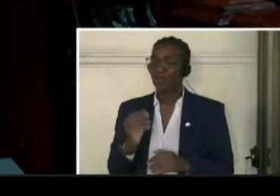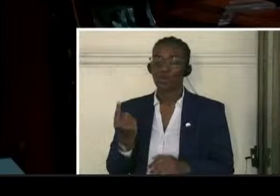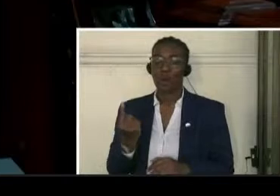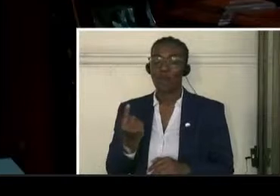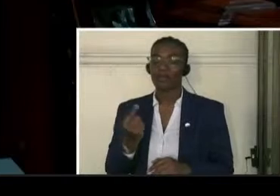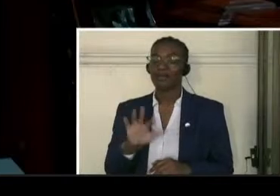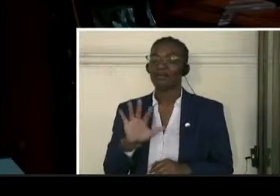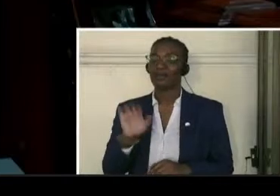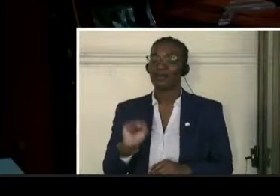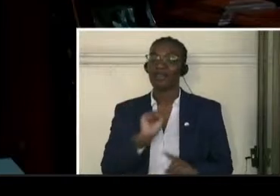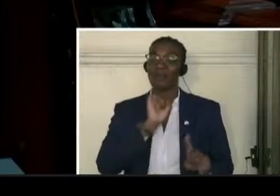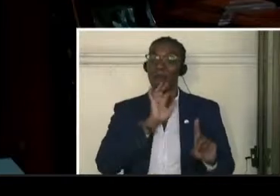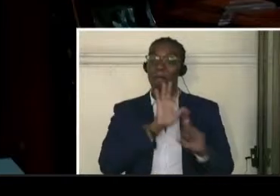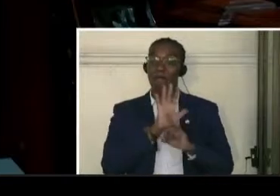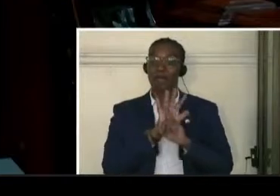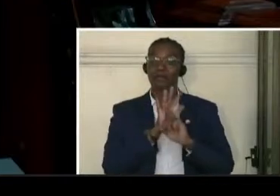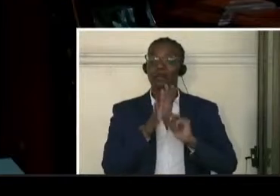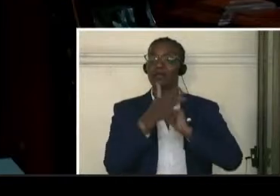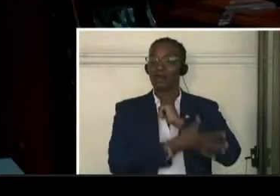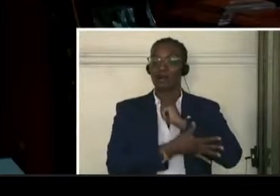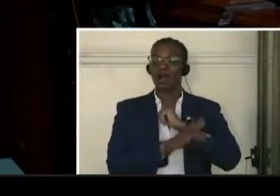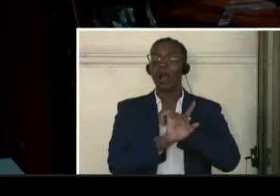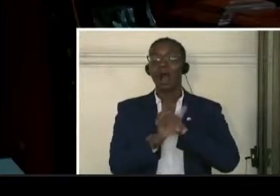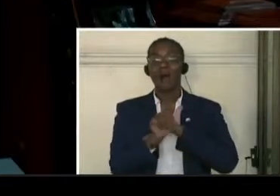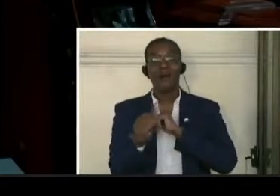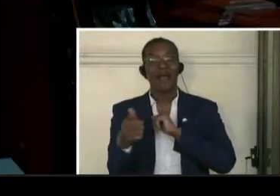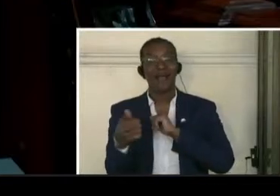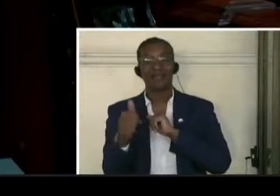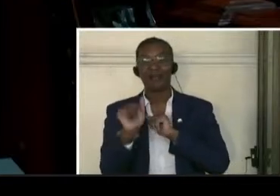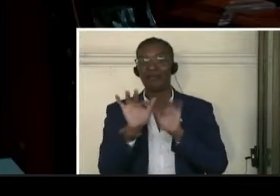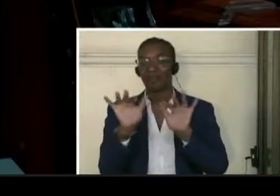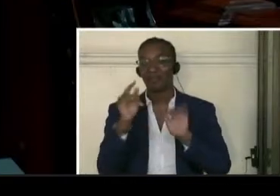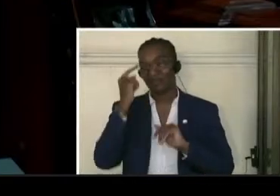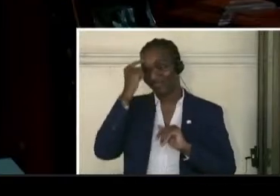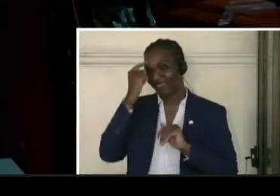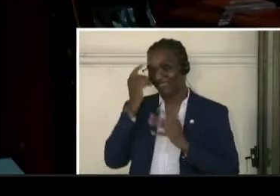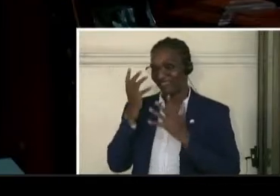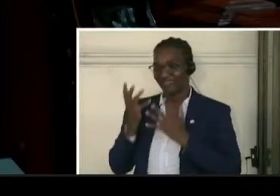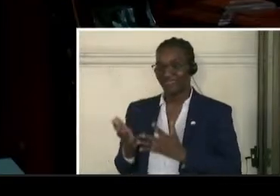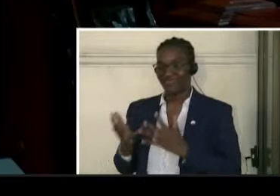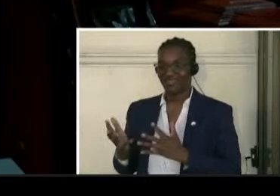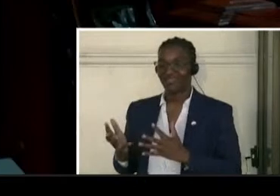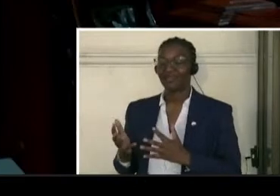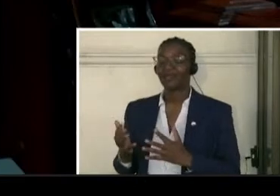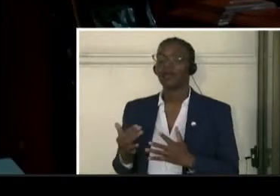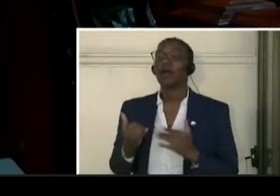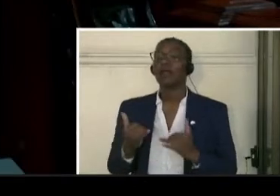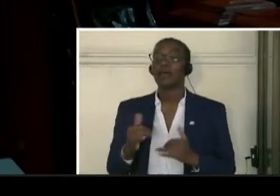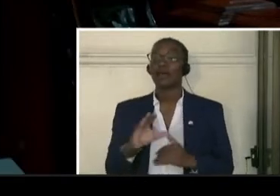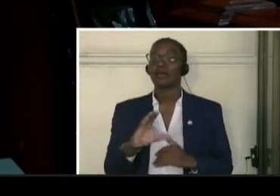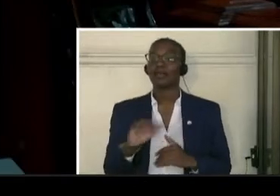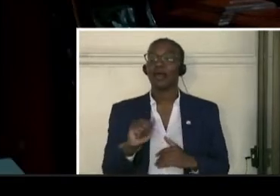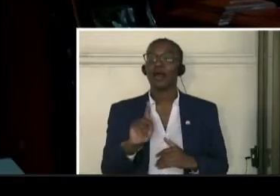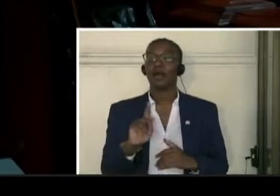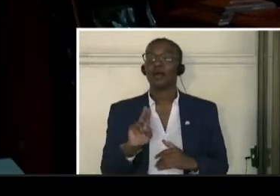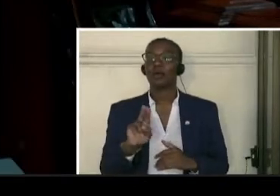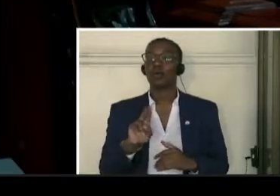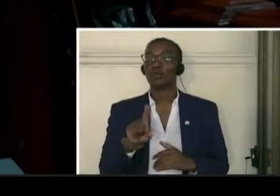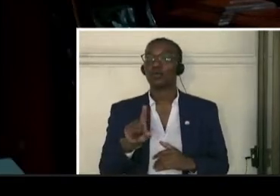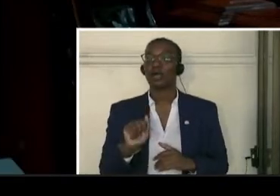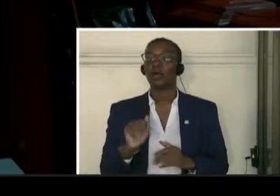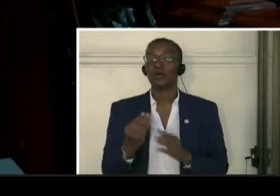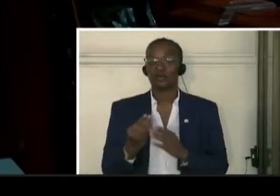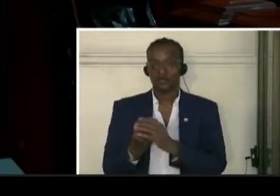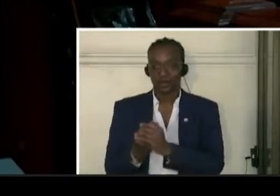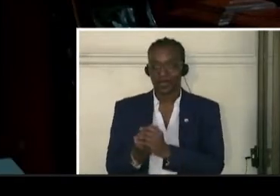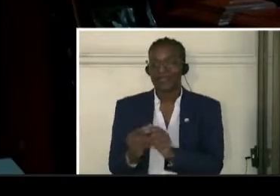impacts in the country. And that's how narrow some people can be. Thank you very much, Honorable Kaluza. We are together, but what is important is that the